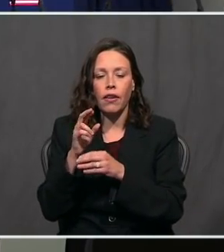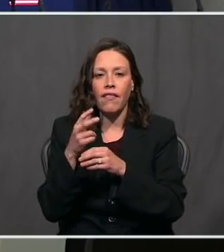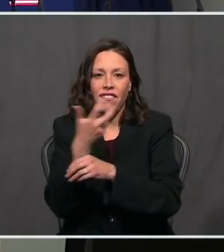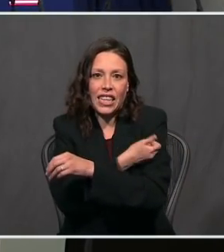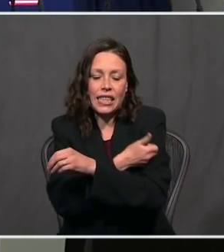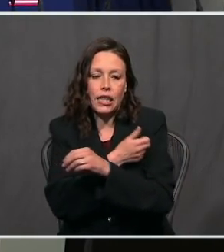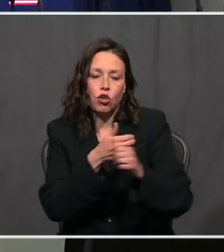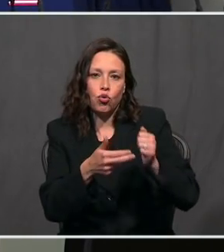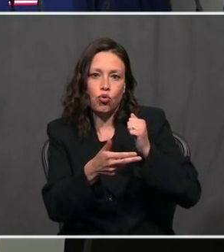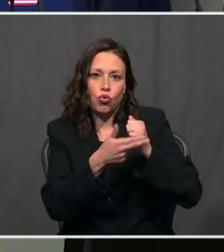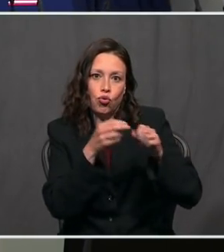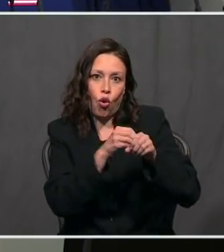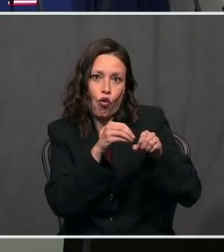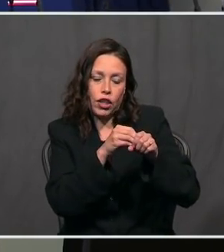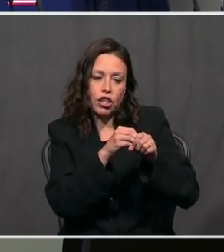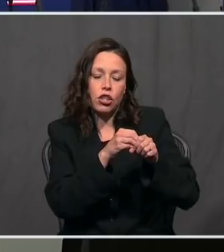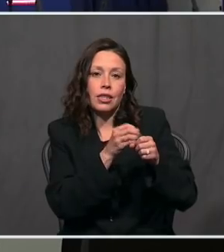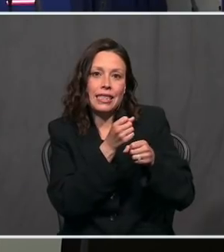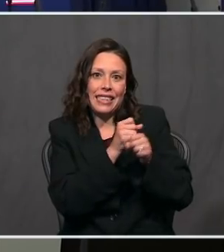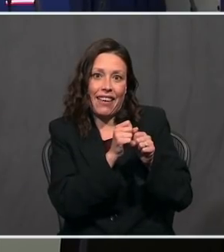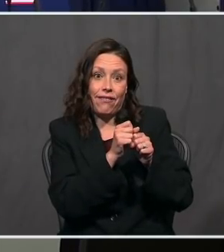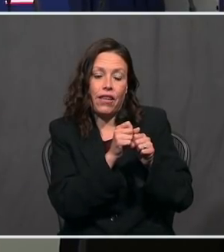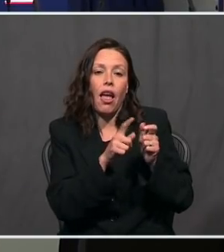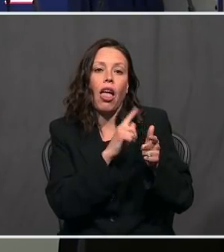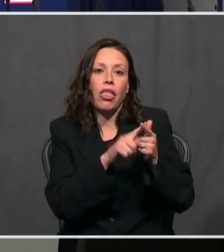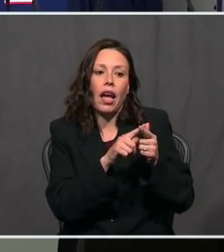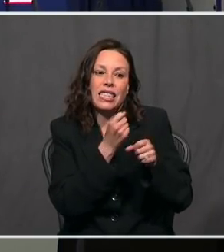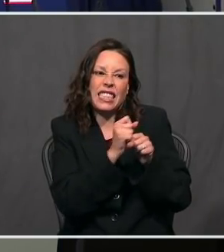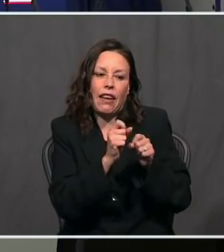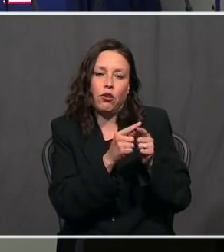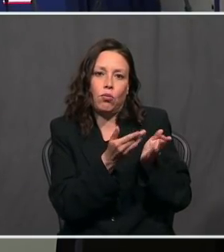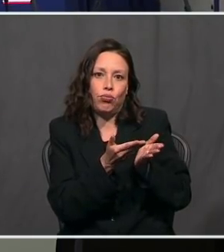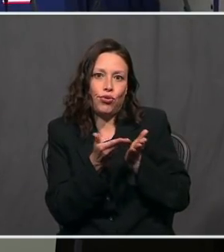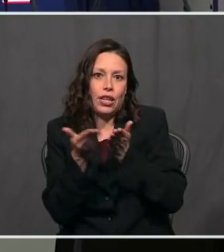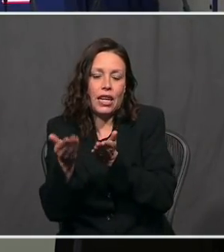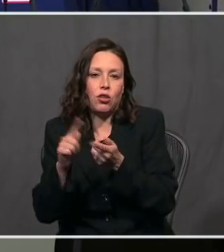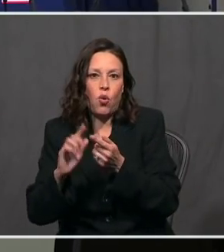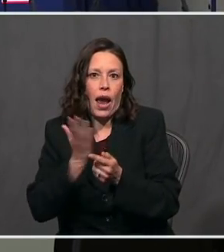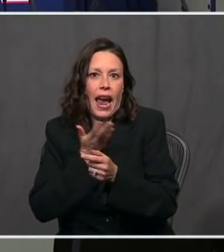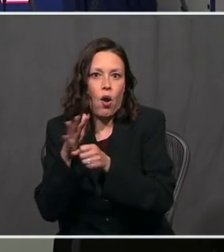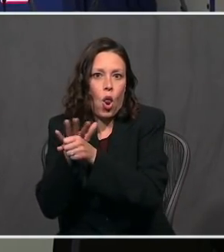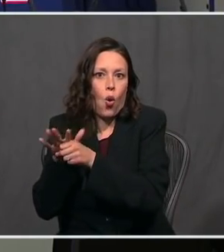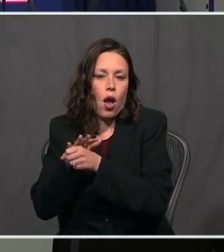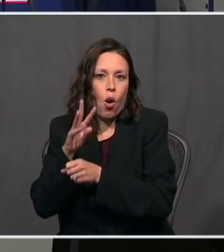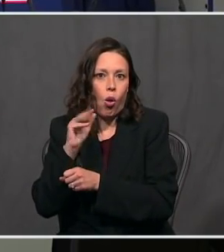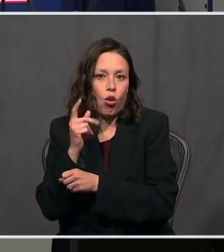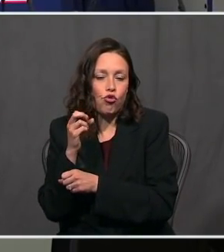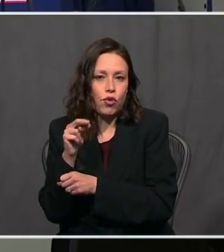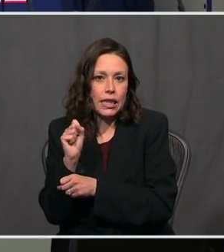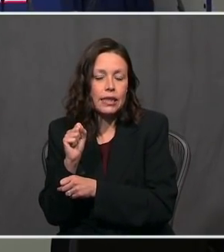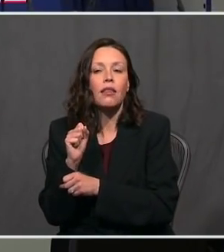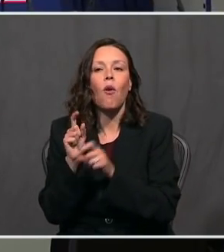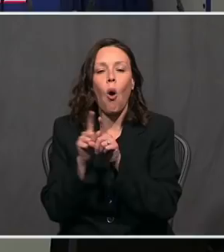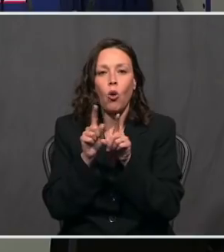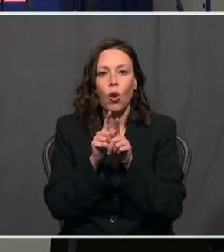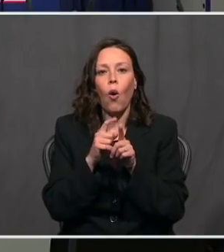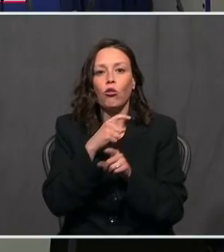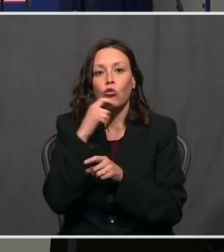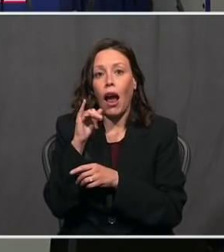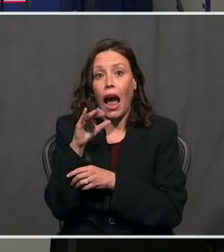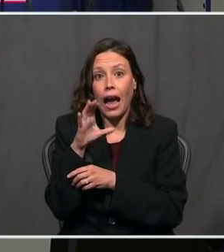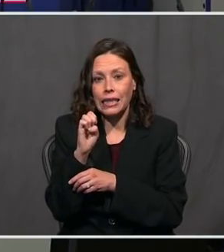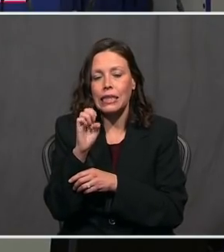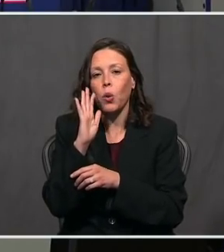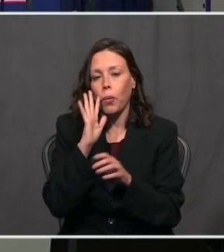of storage, and then ultimately transport out into our locations as well. So we are deploying this as well as dry ice as a